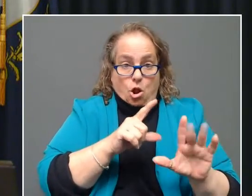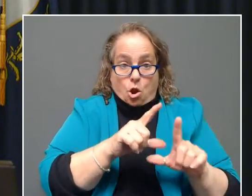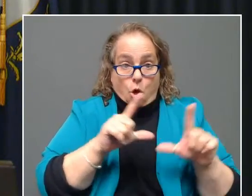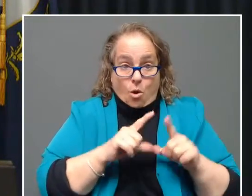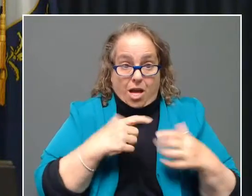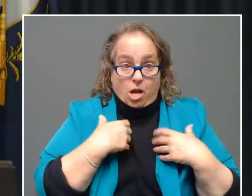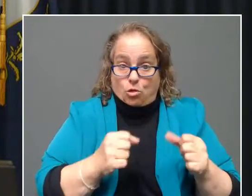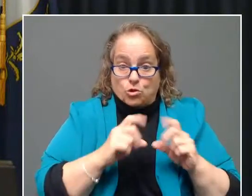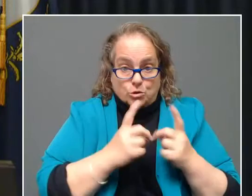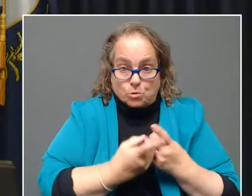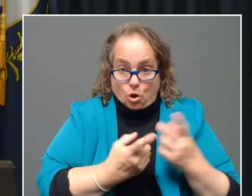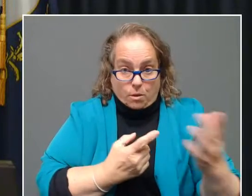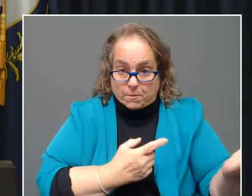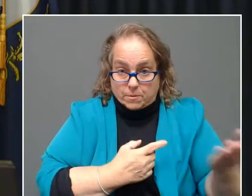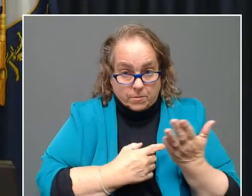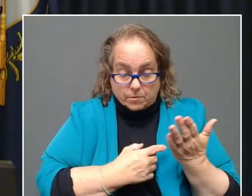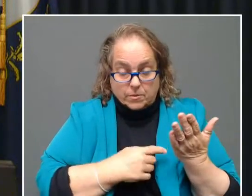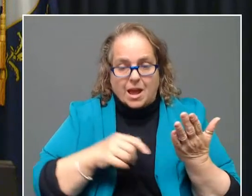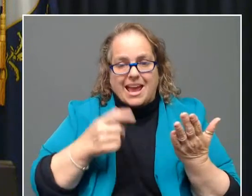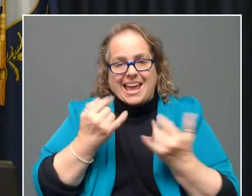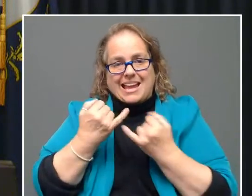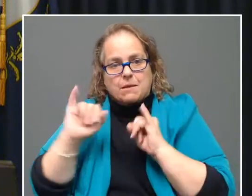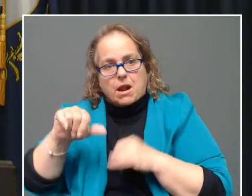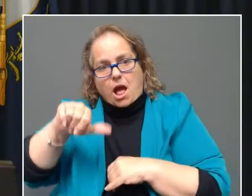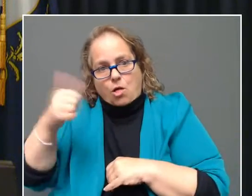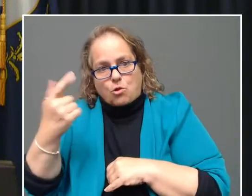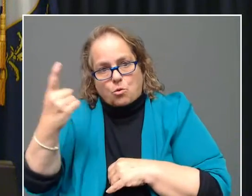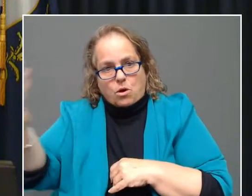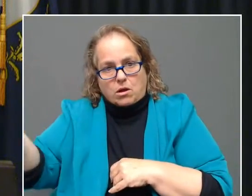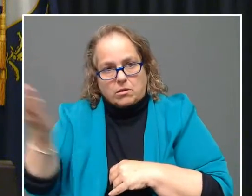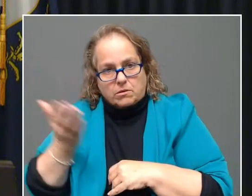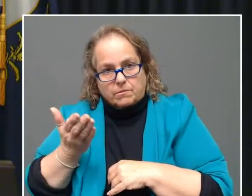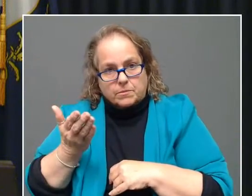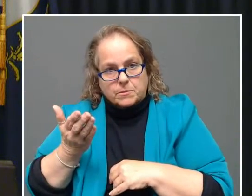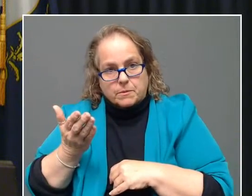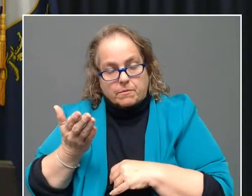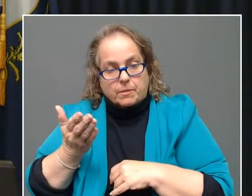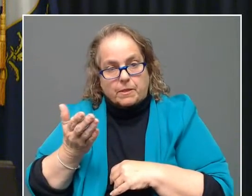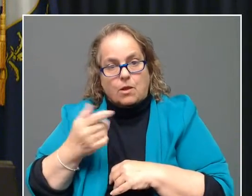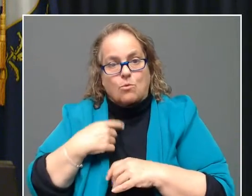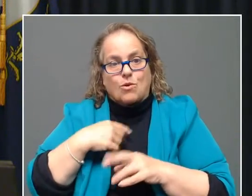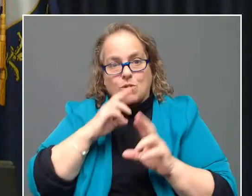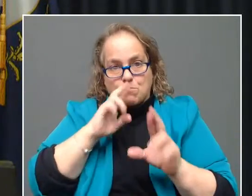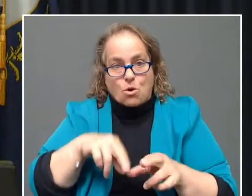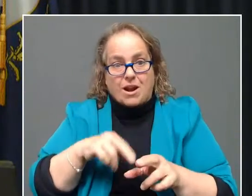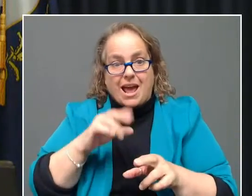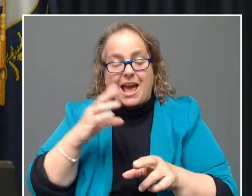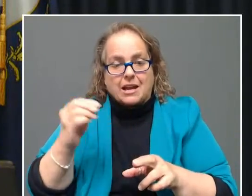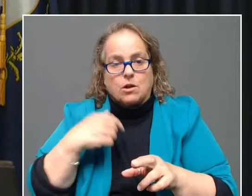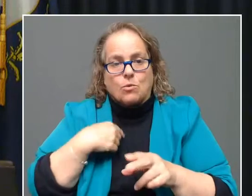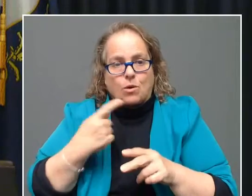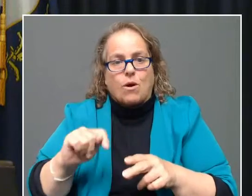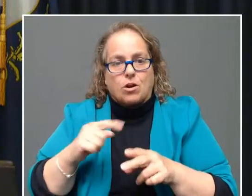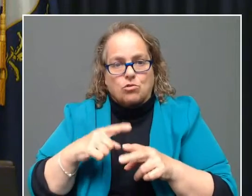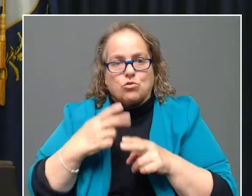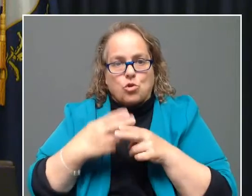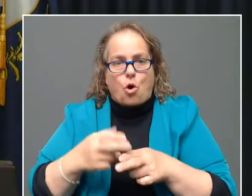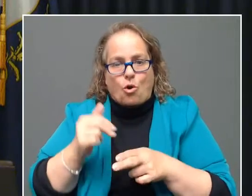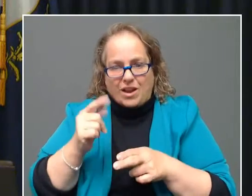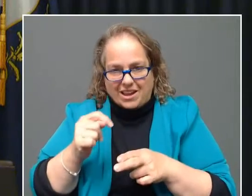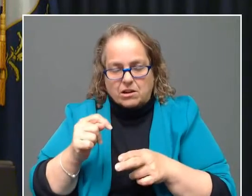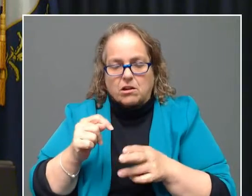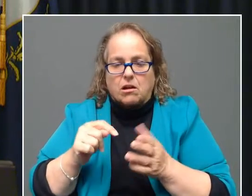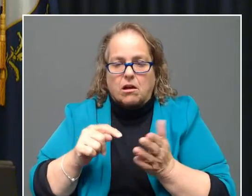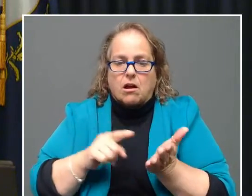from the local health department, we will go ahead and report it. And for lack of a better term right now, we're going to call that an audit death, even moving